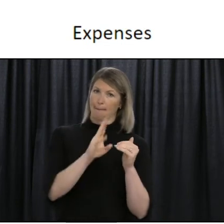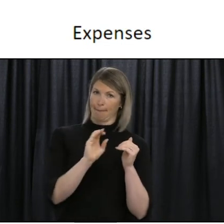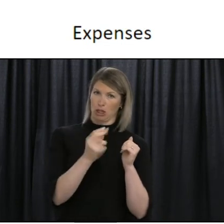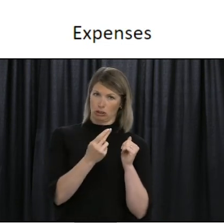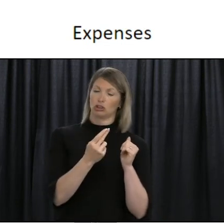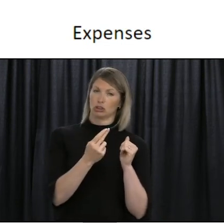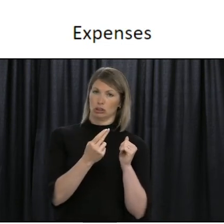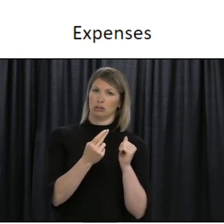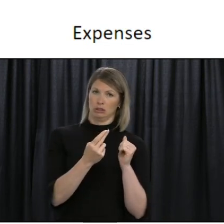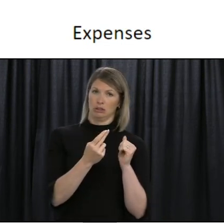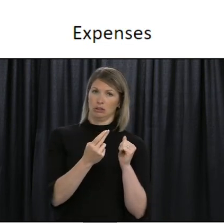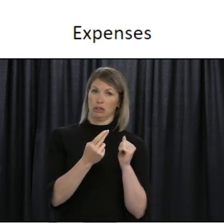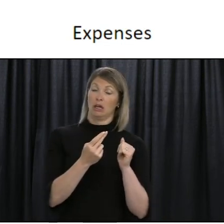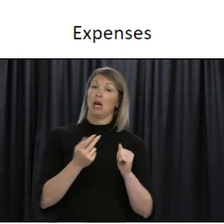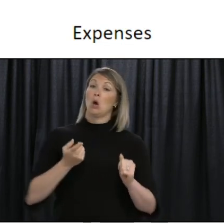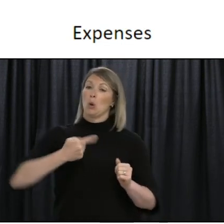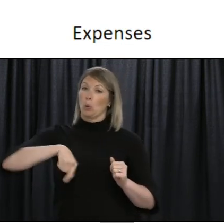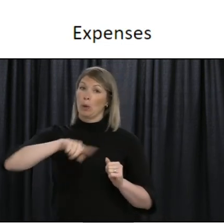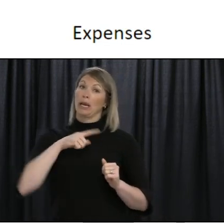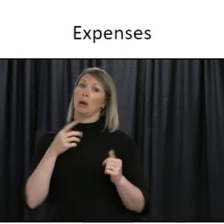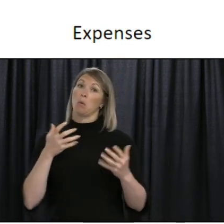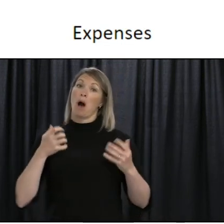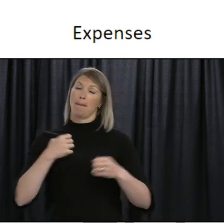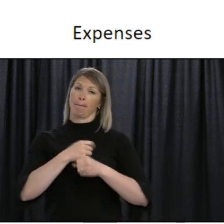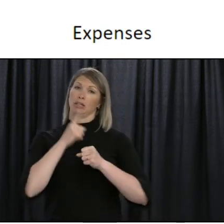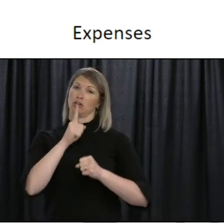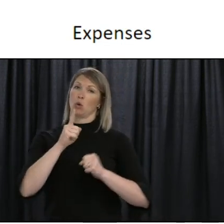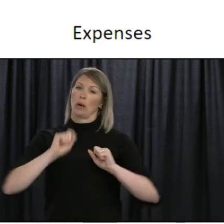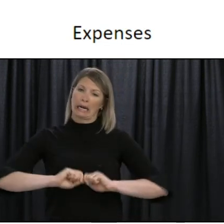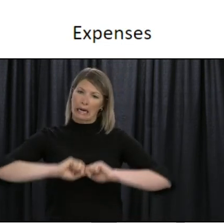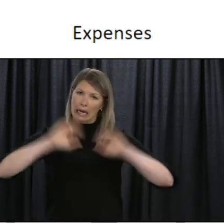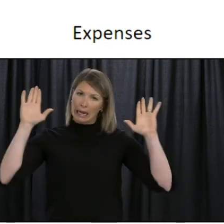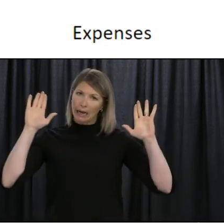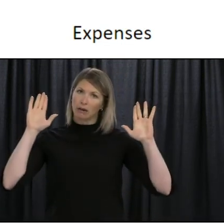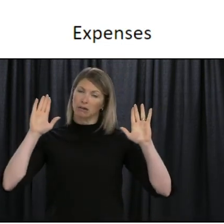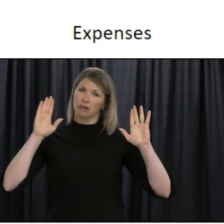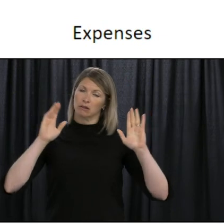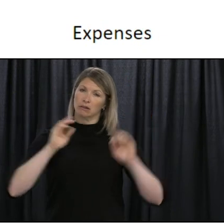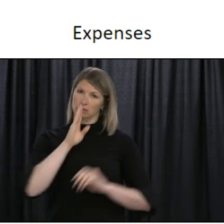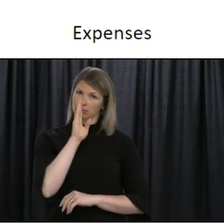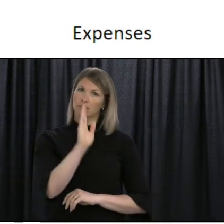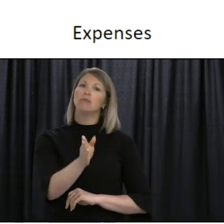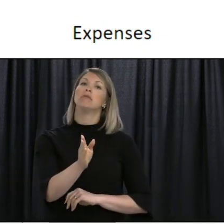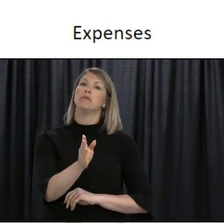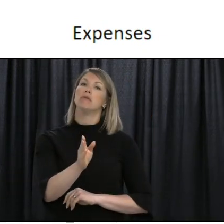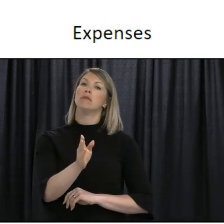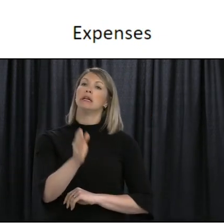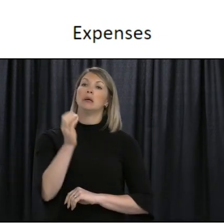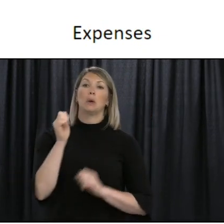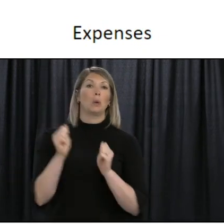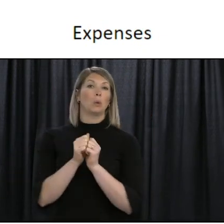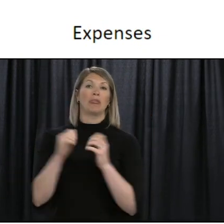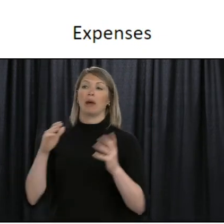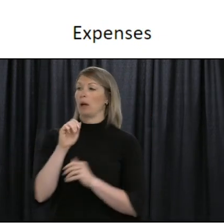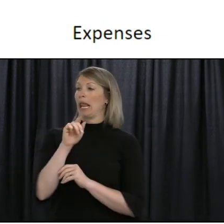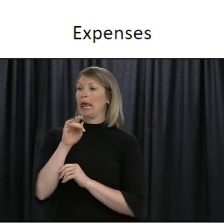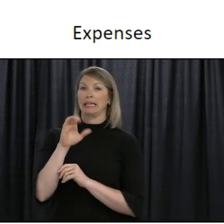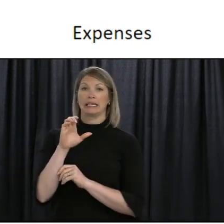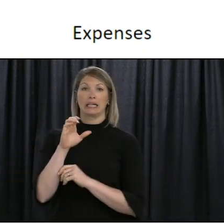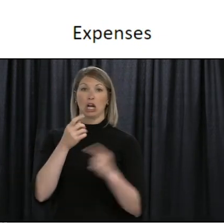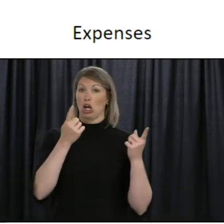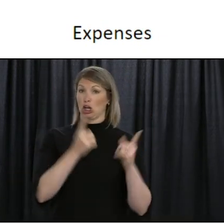In the interest of transparency, let me say that without the Atlantic Accord, the projected deficit in